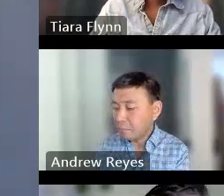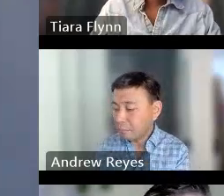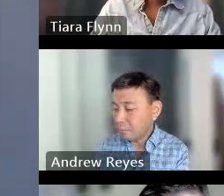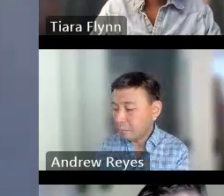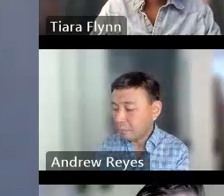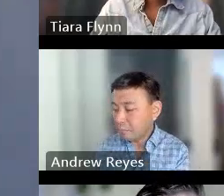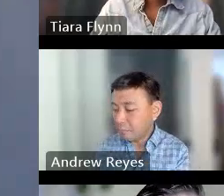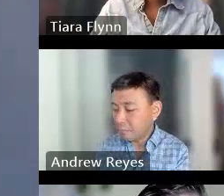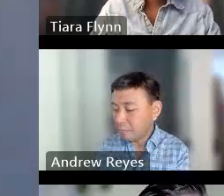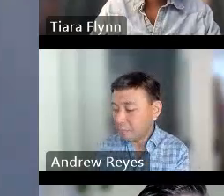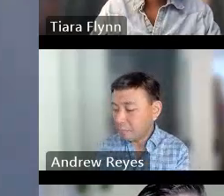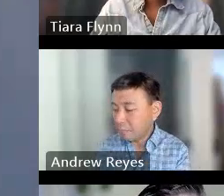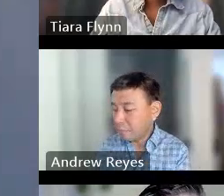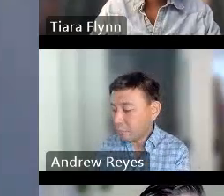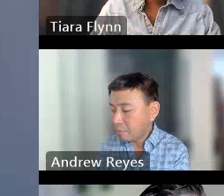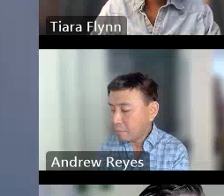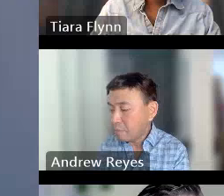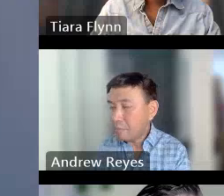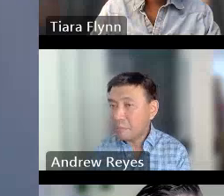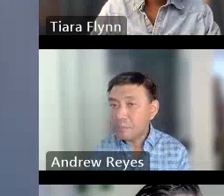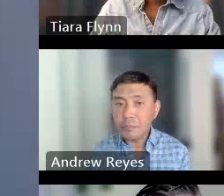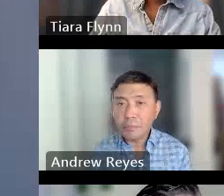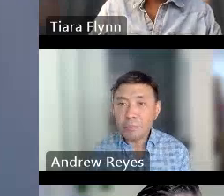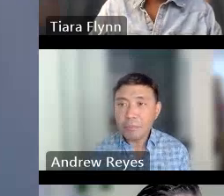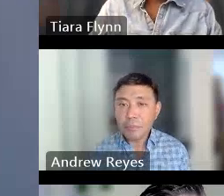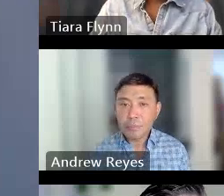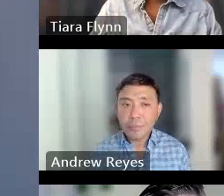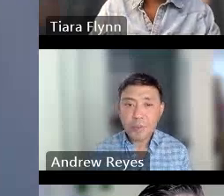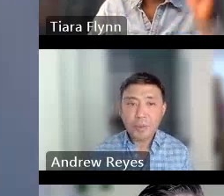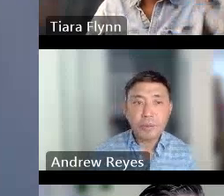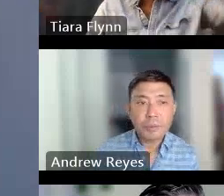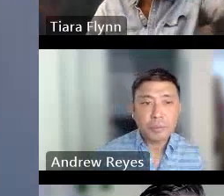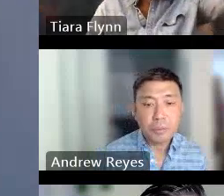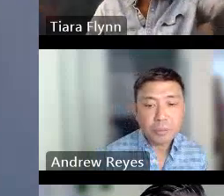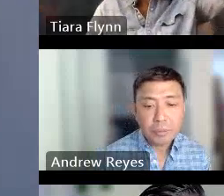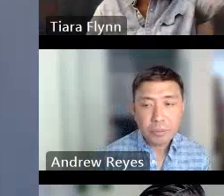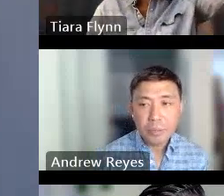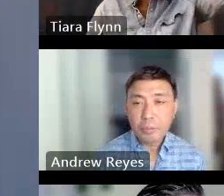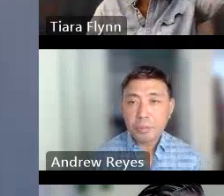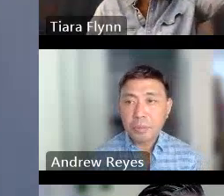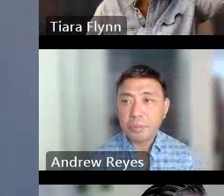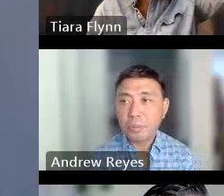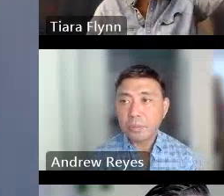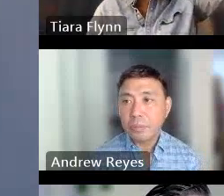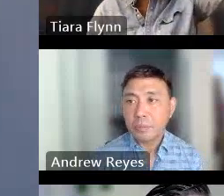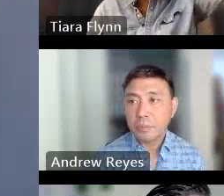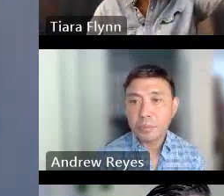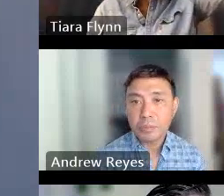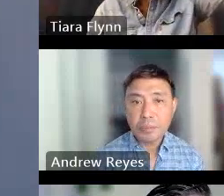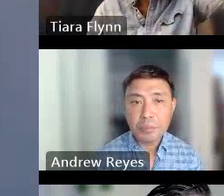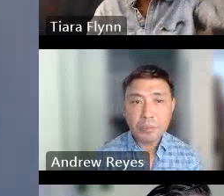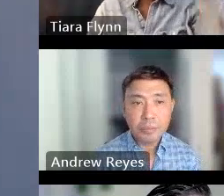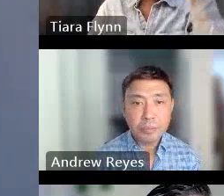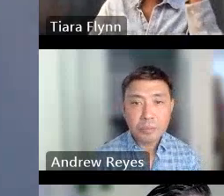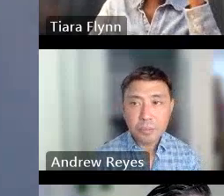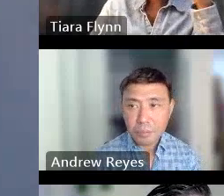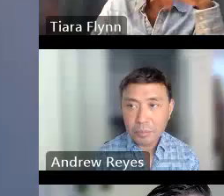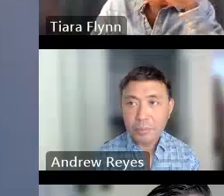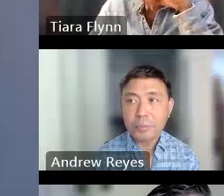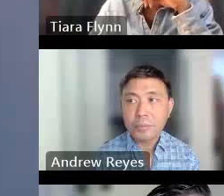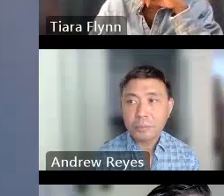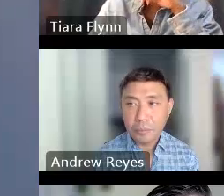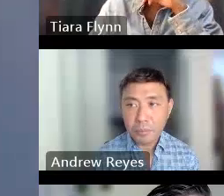speak, so that we can accurately transcribe minutes. And for our advisory committee members, whenever you are